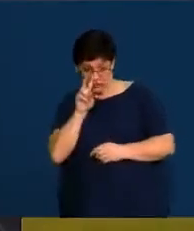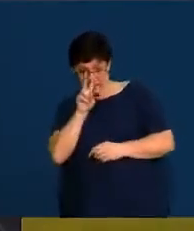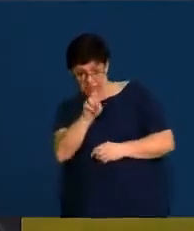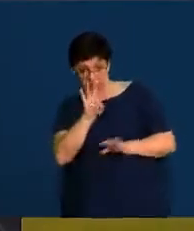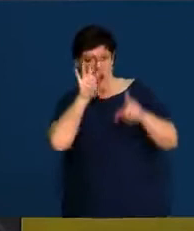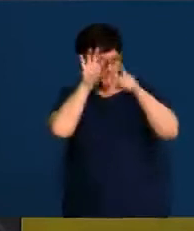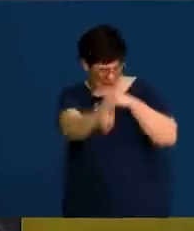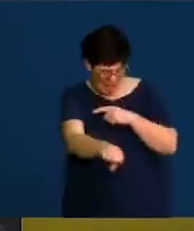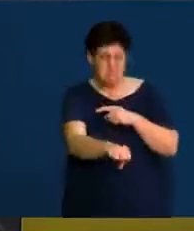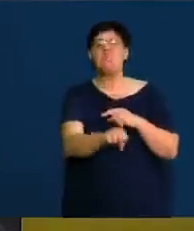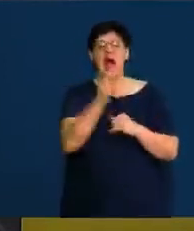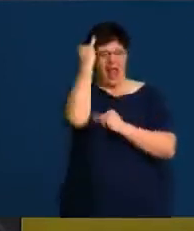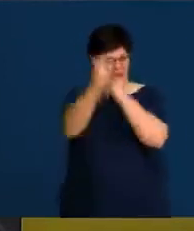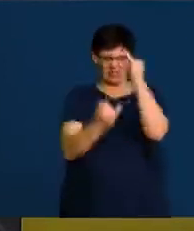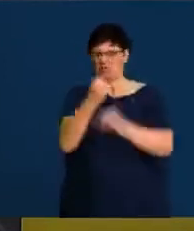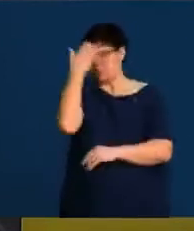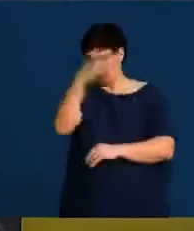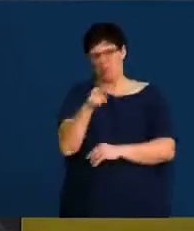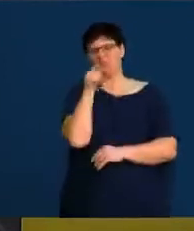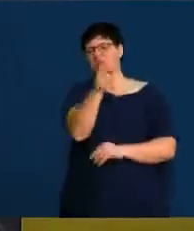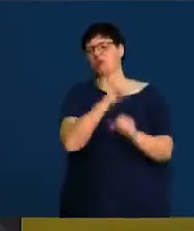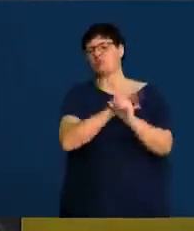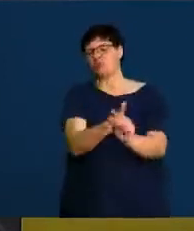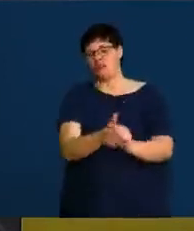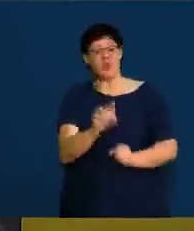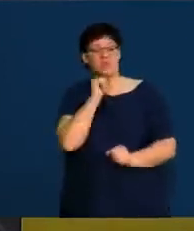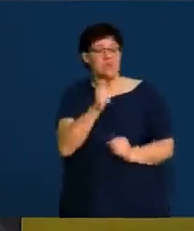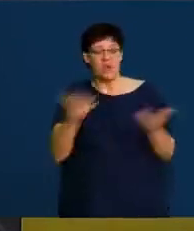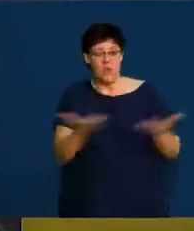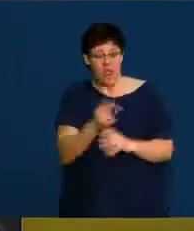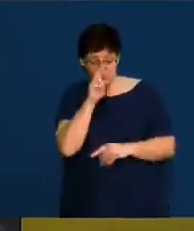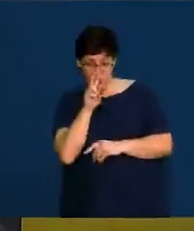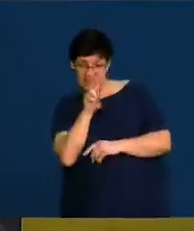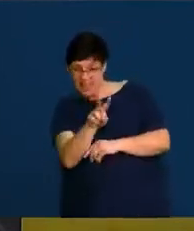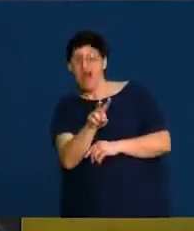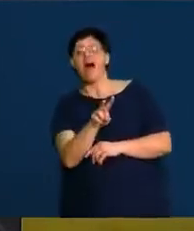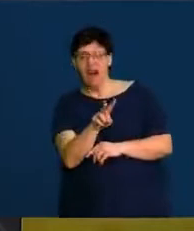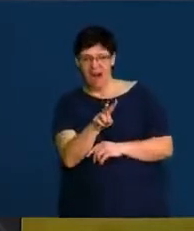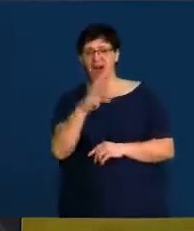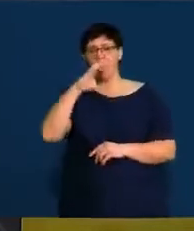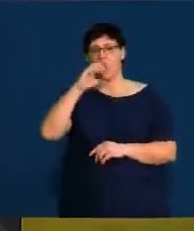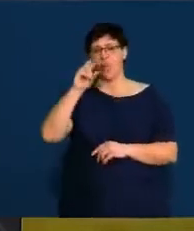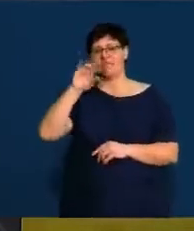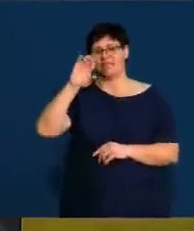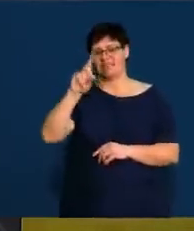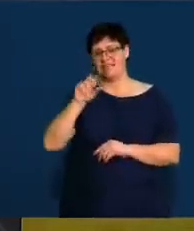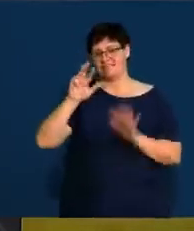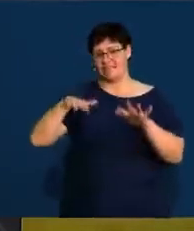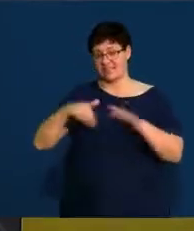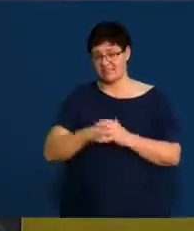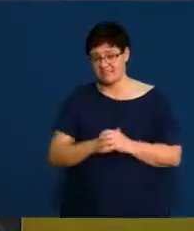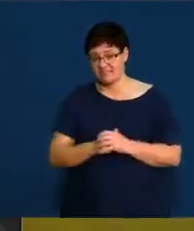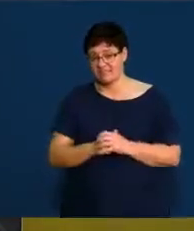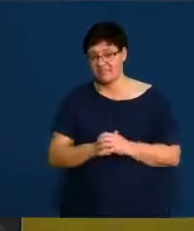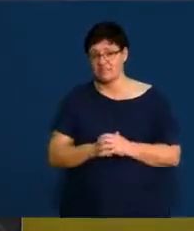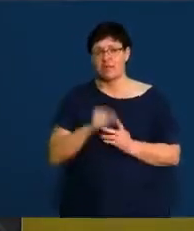symbol has gone internationally. And no matter where you are, what you're seeing is COVID-19. This process